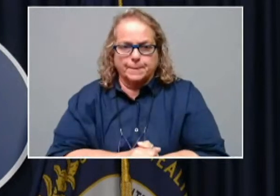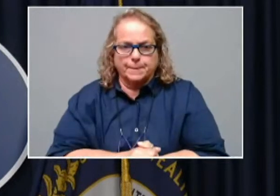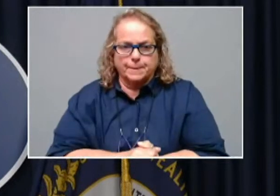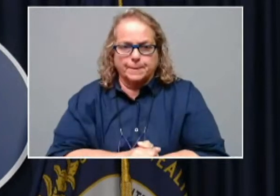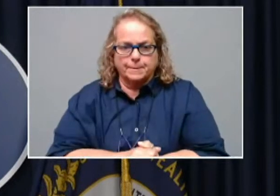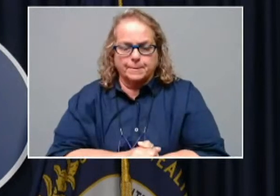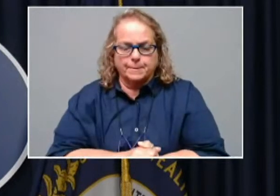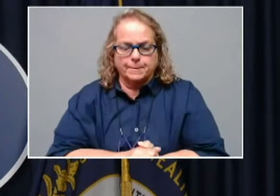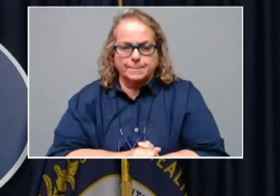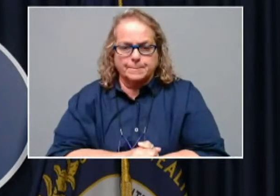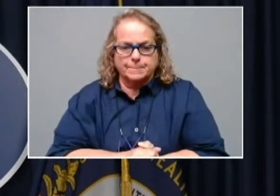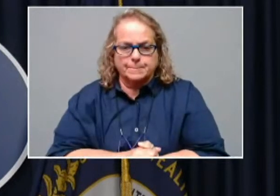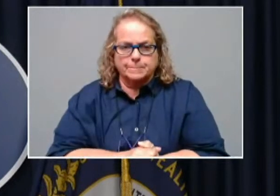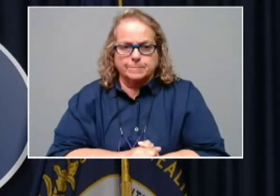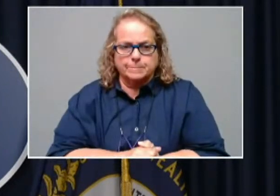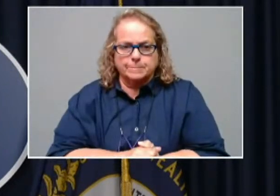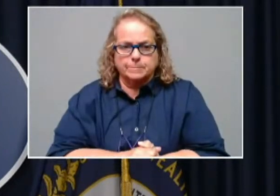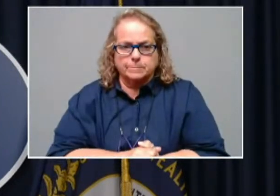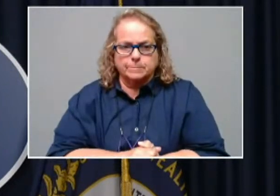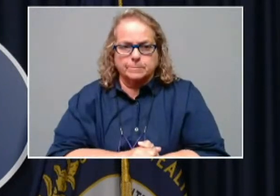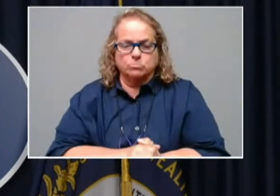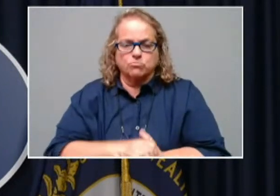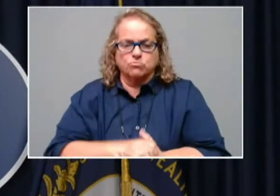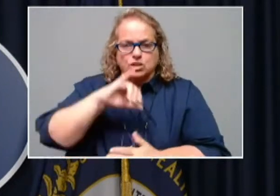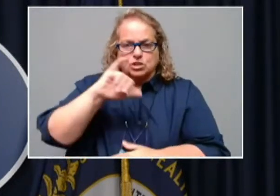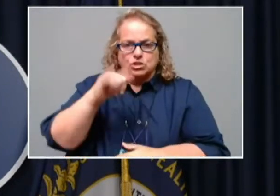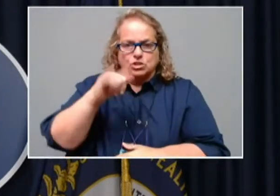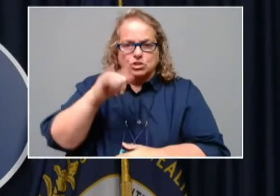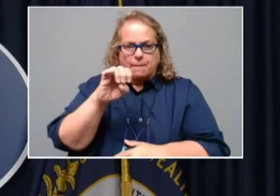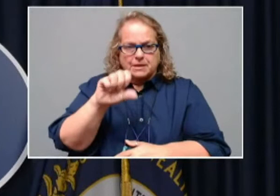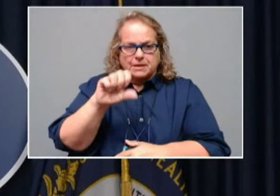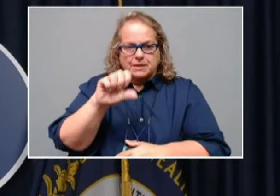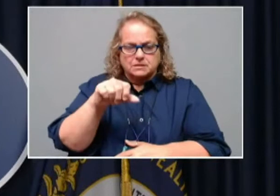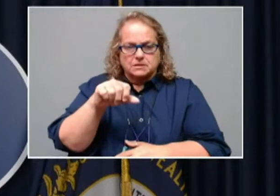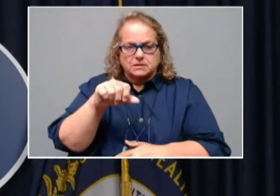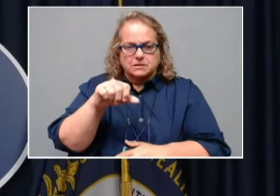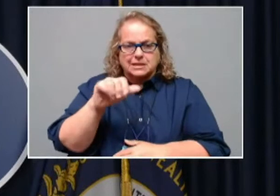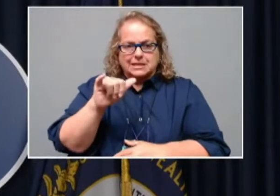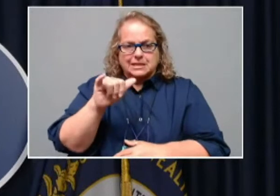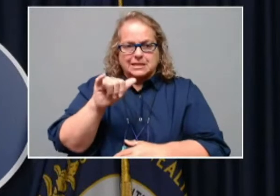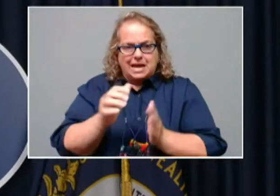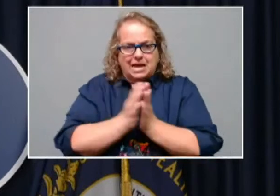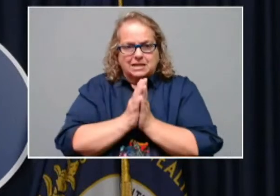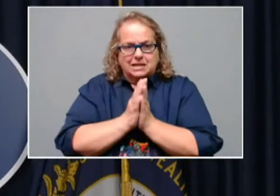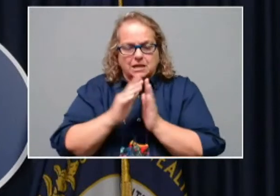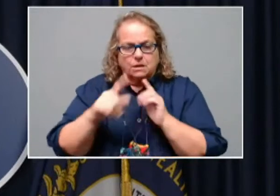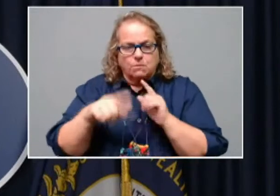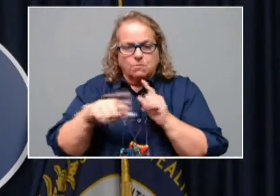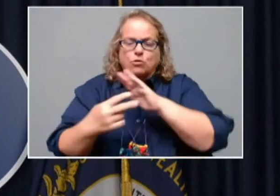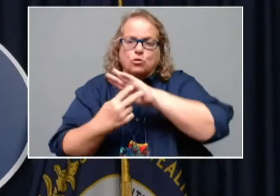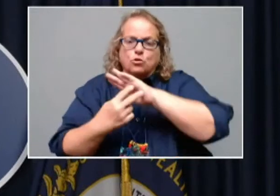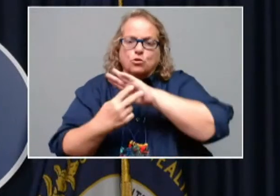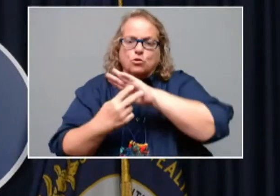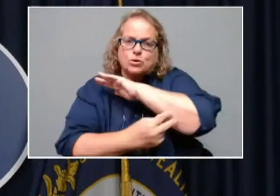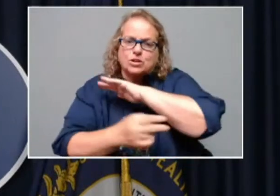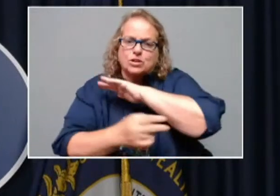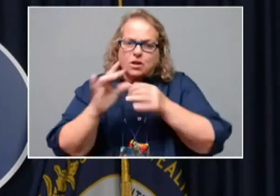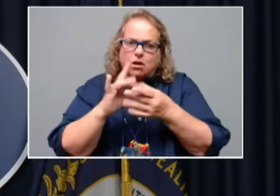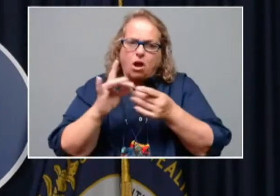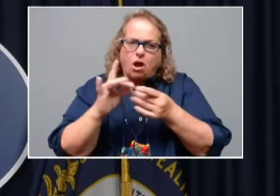Okay. James Pilcher is asking about the Brent Spence Bridge, comments that I've made